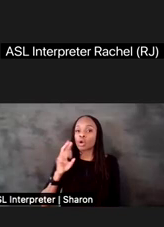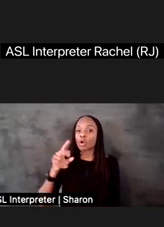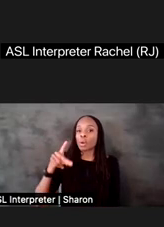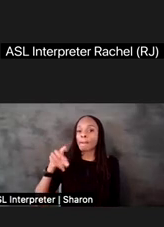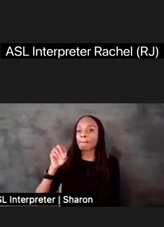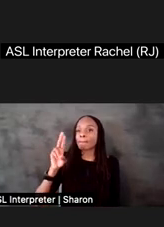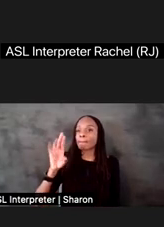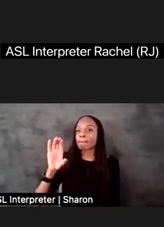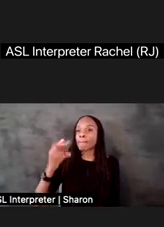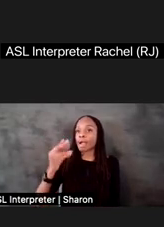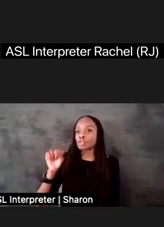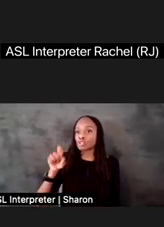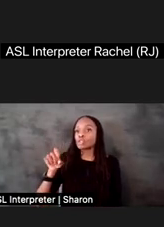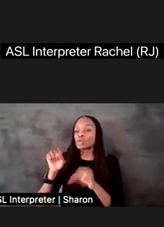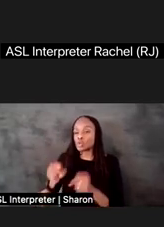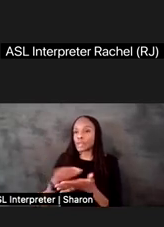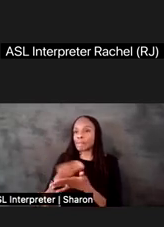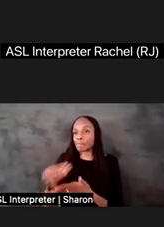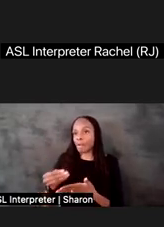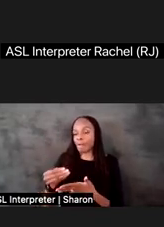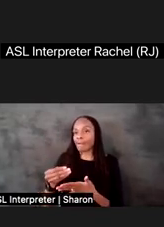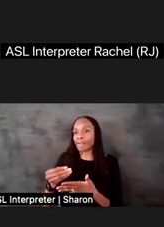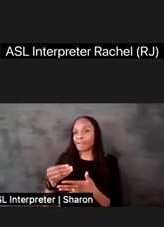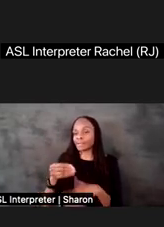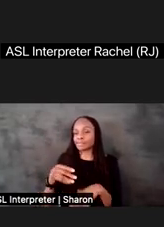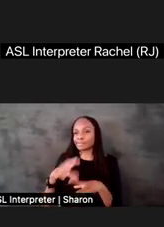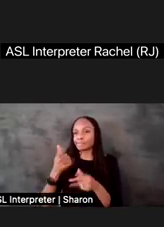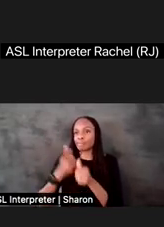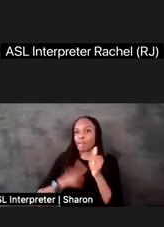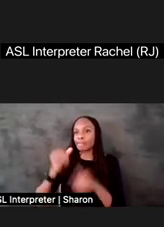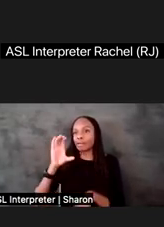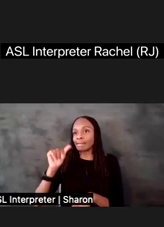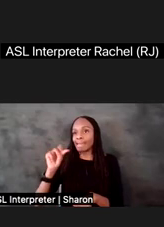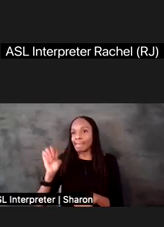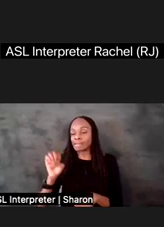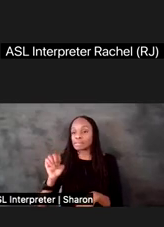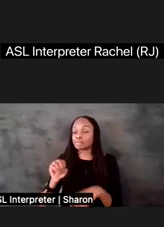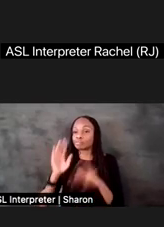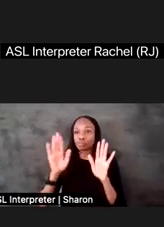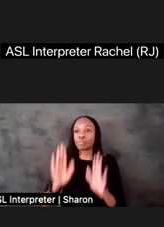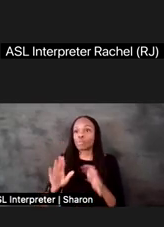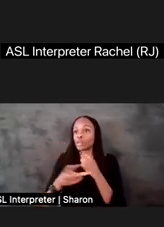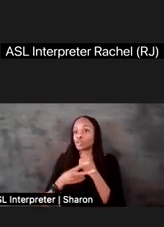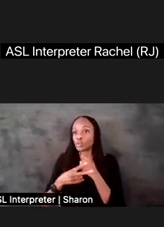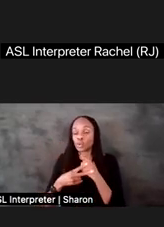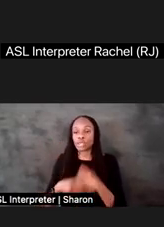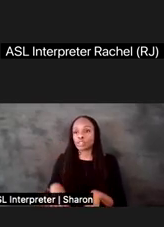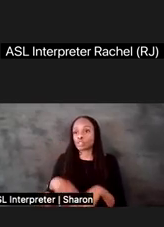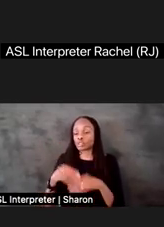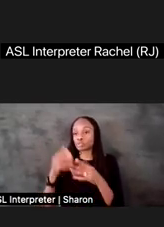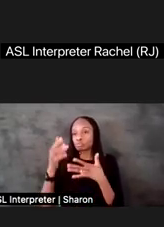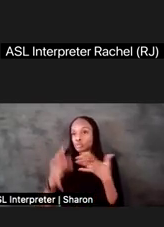the case, which is a great storage alternative, especially if you're in a condo or a small